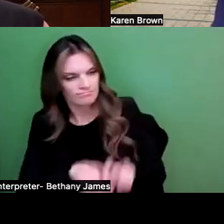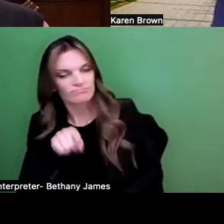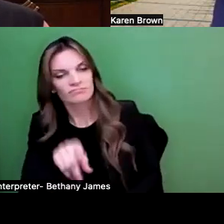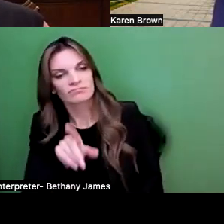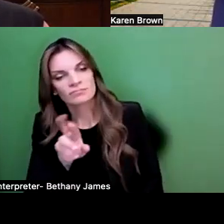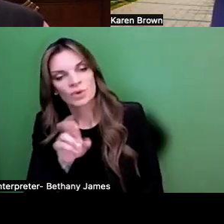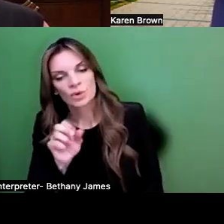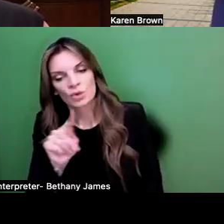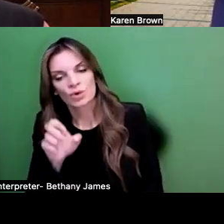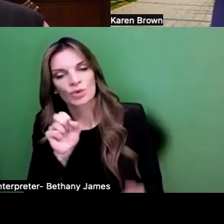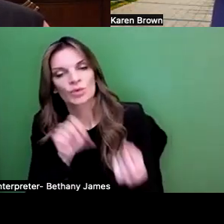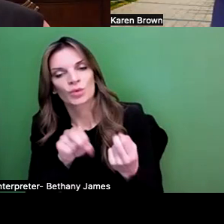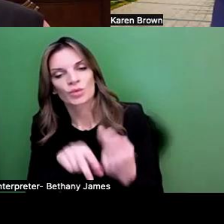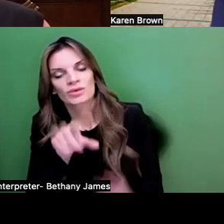it